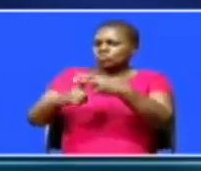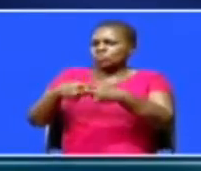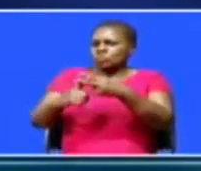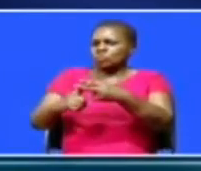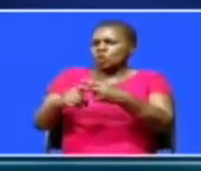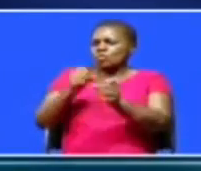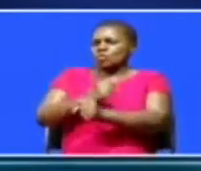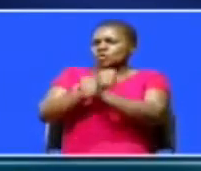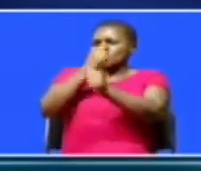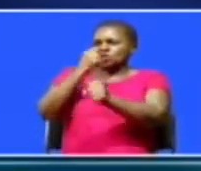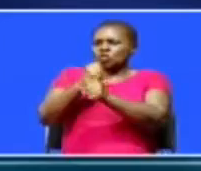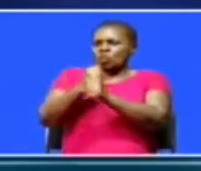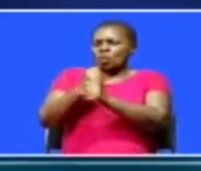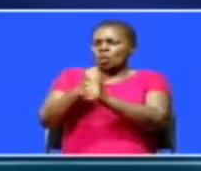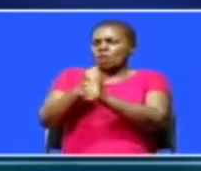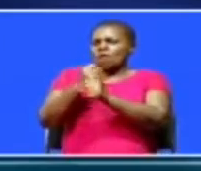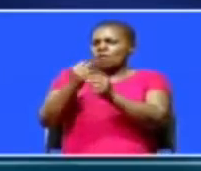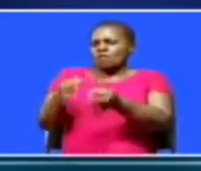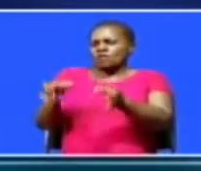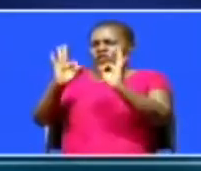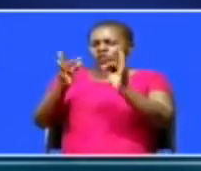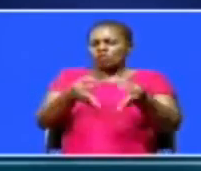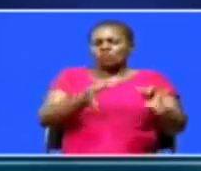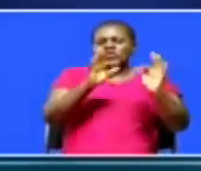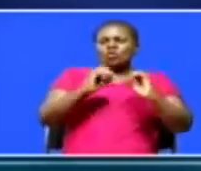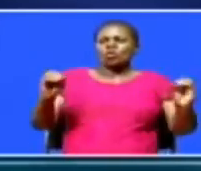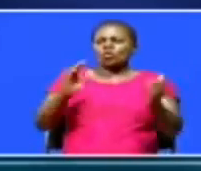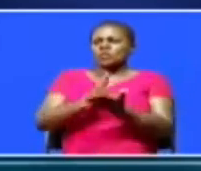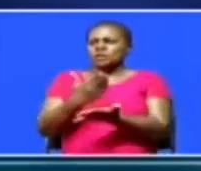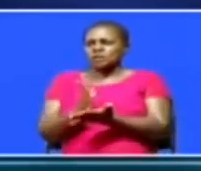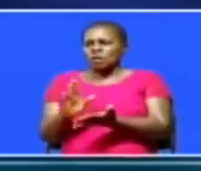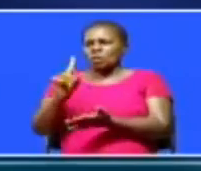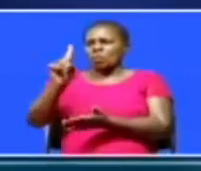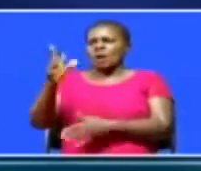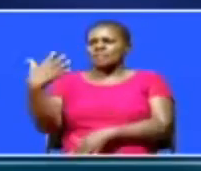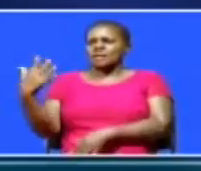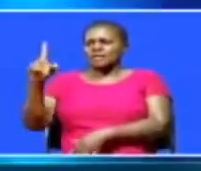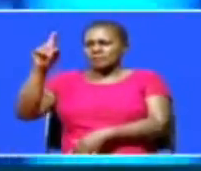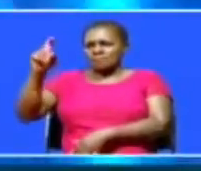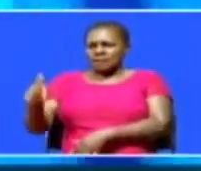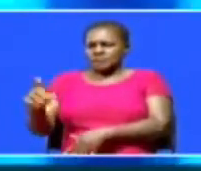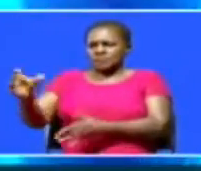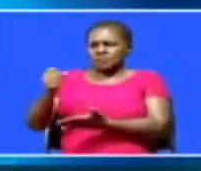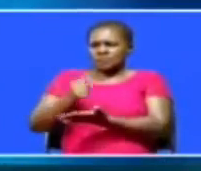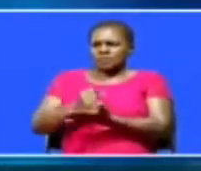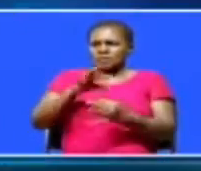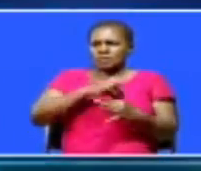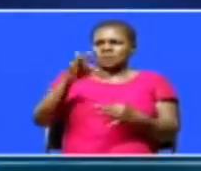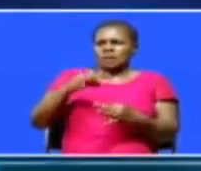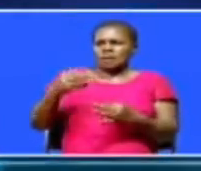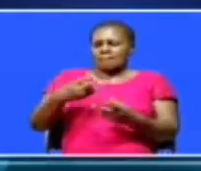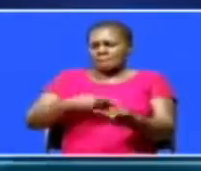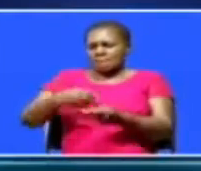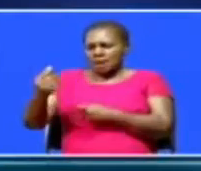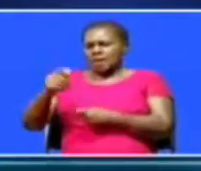and safeguard jobs both in the formal and informal sectors? One of the things that we must adopt is the spirit of buy